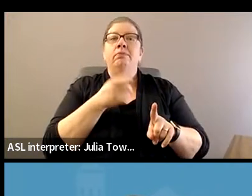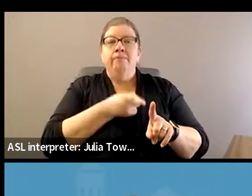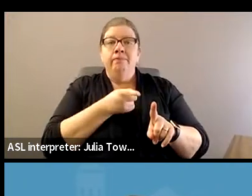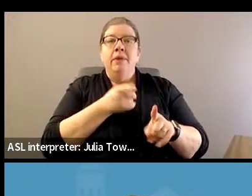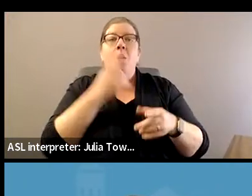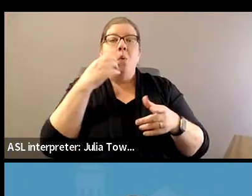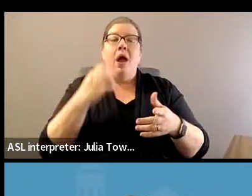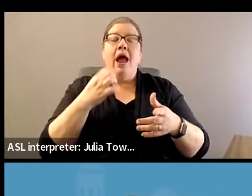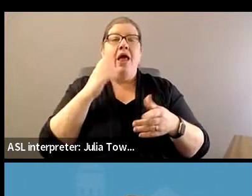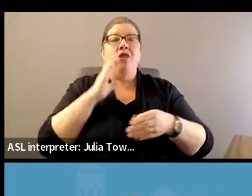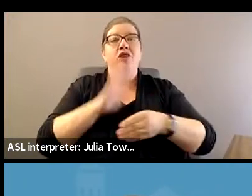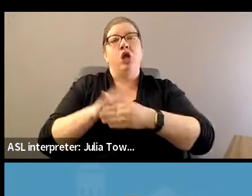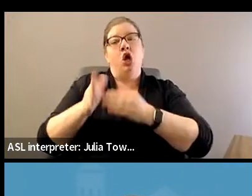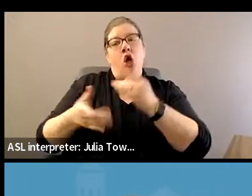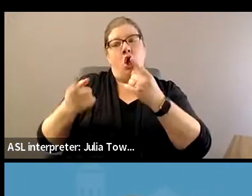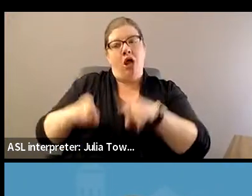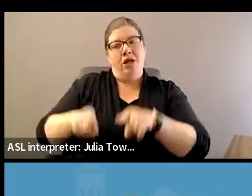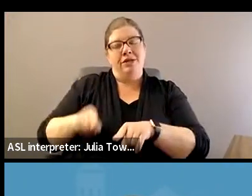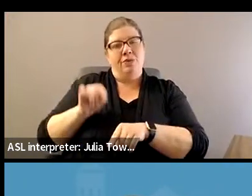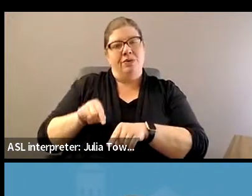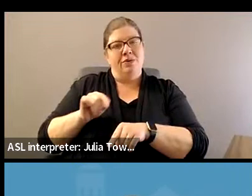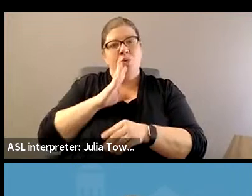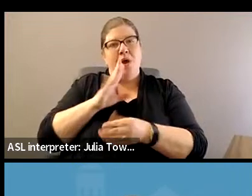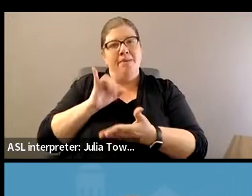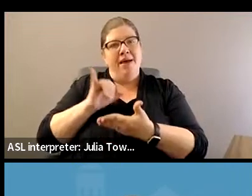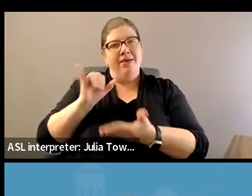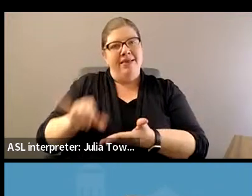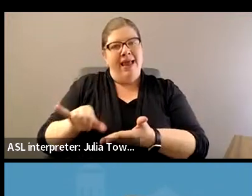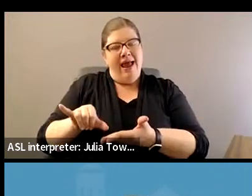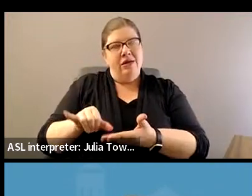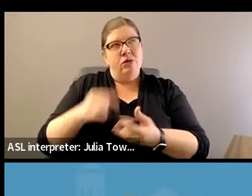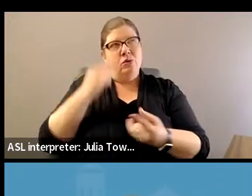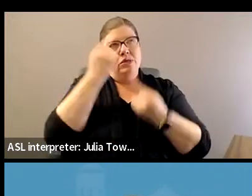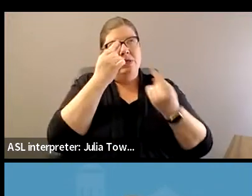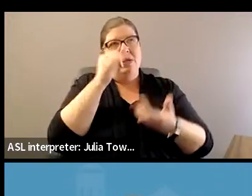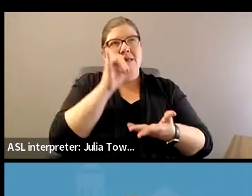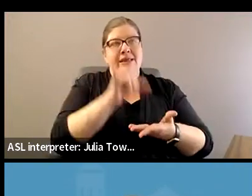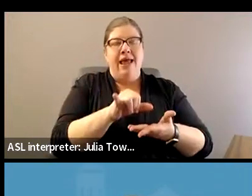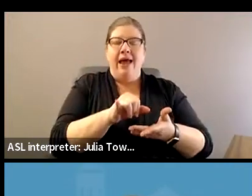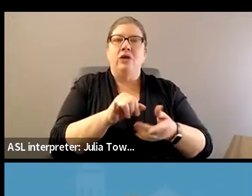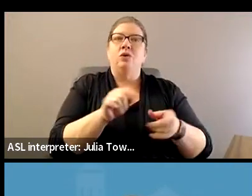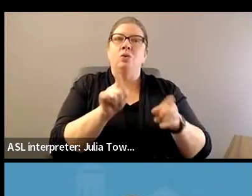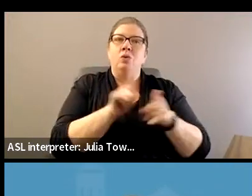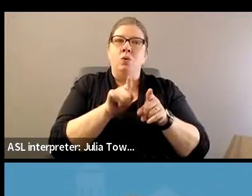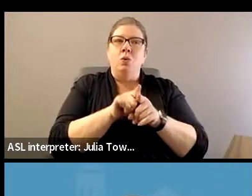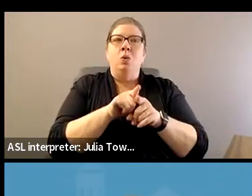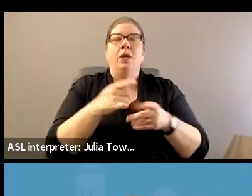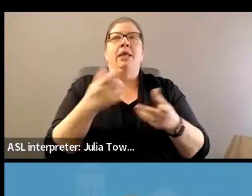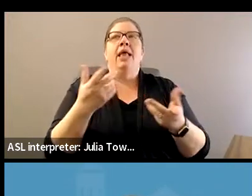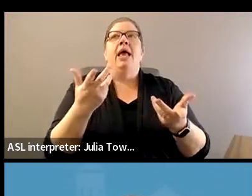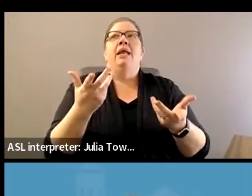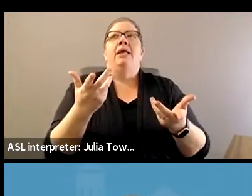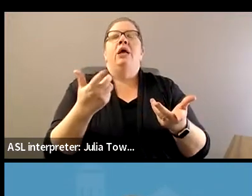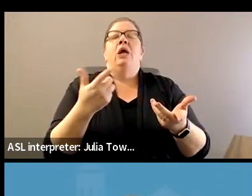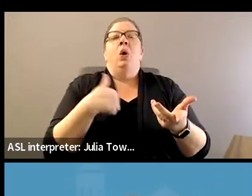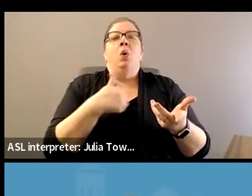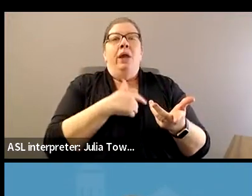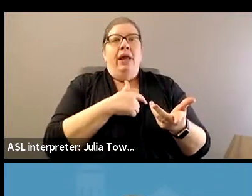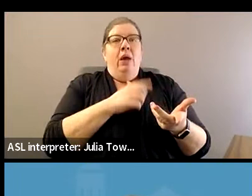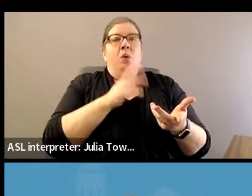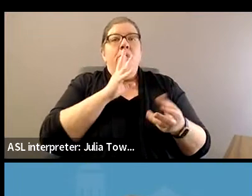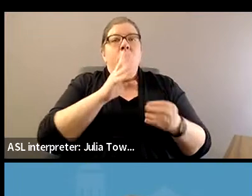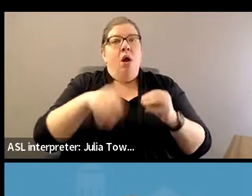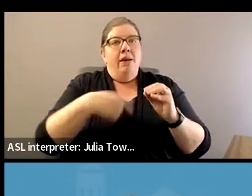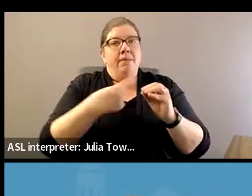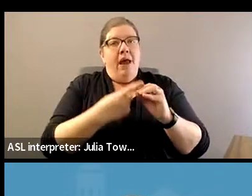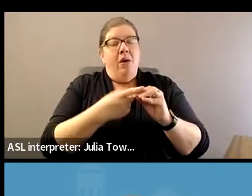what the consequences are, it's important to take that into consideration too, that we're going to be talking about that if